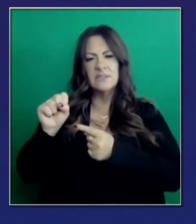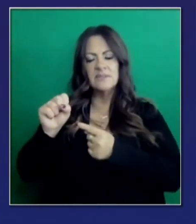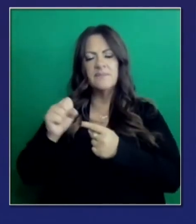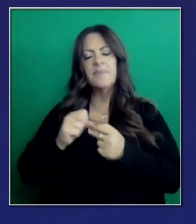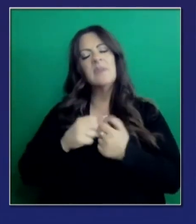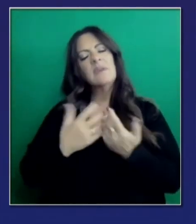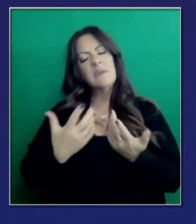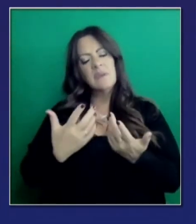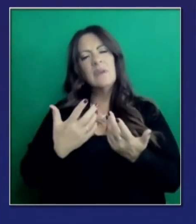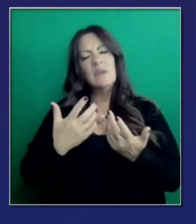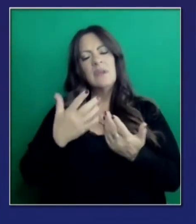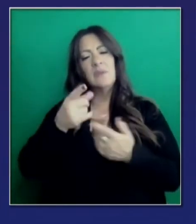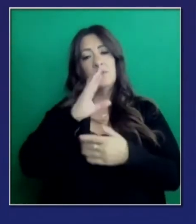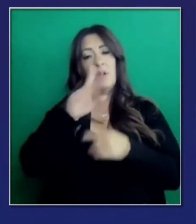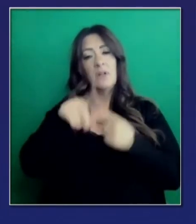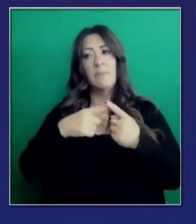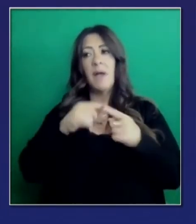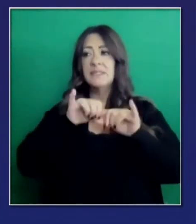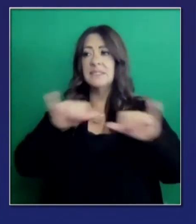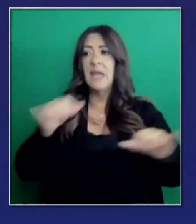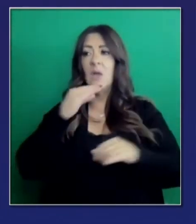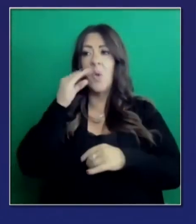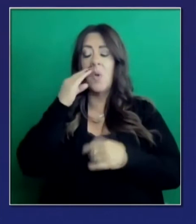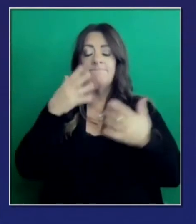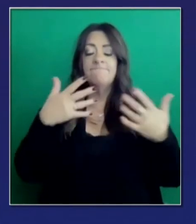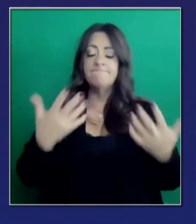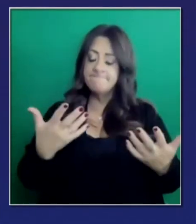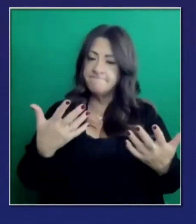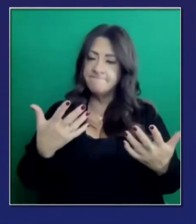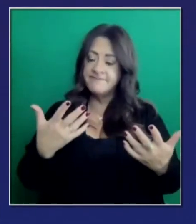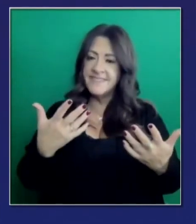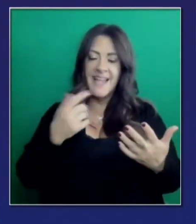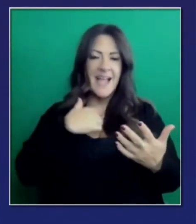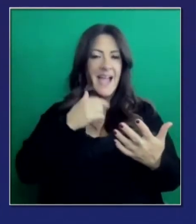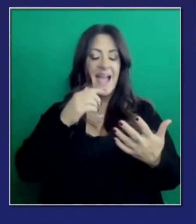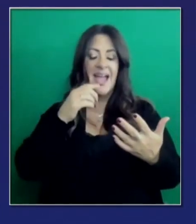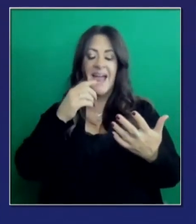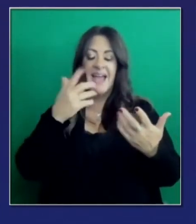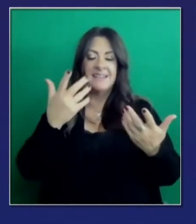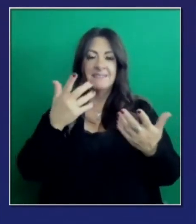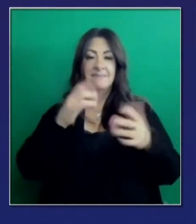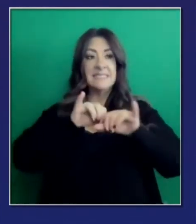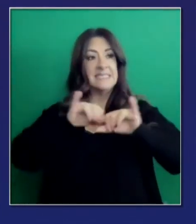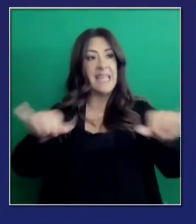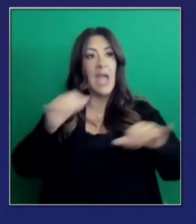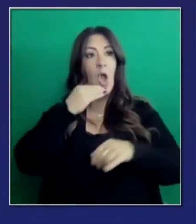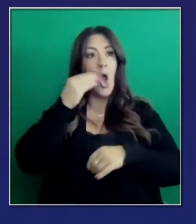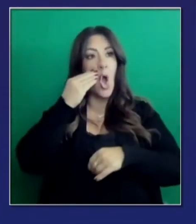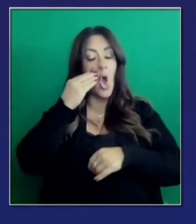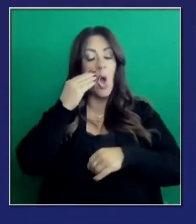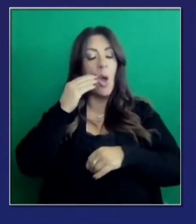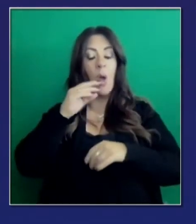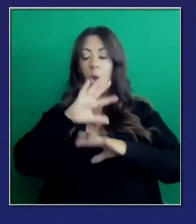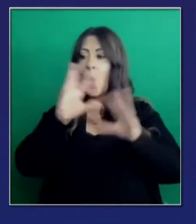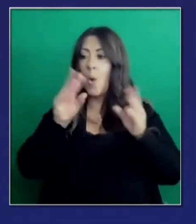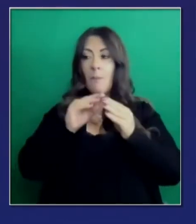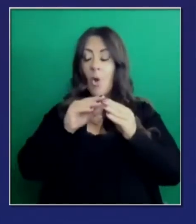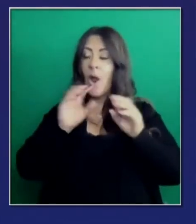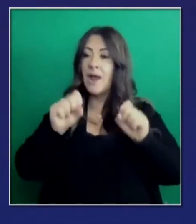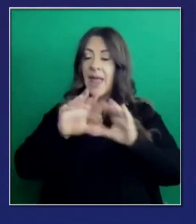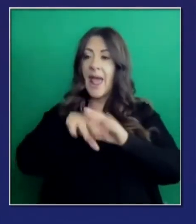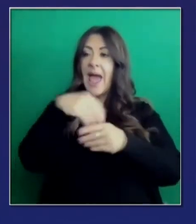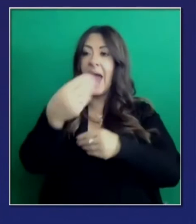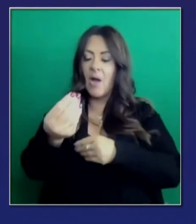of a stay-at-home order, it's just an opportunity to remind you, again, stay-at-home order is not a light switch going back to the way things were